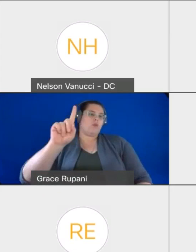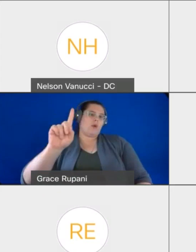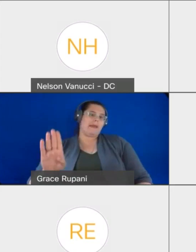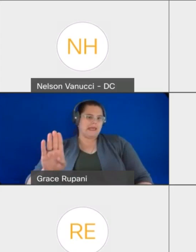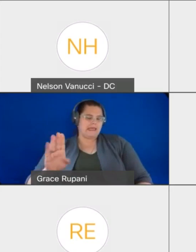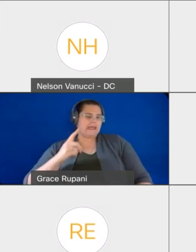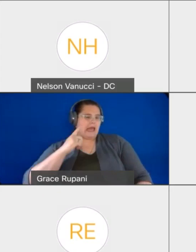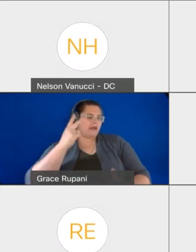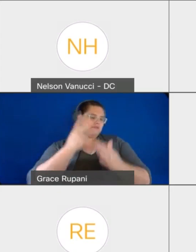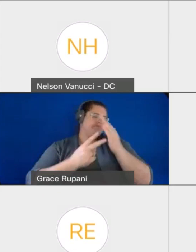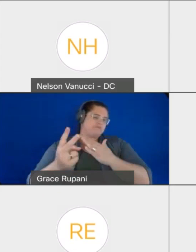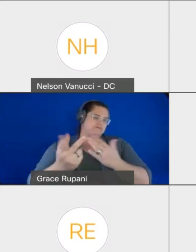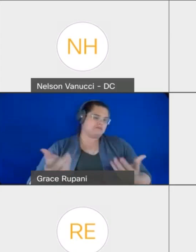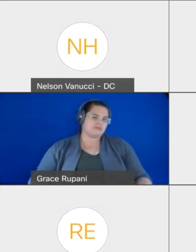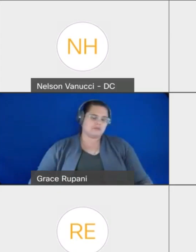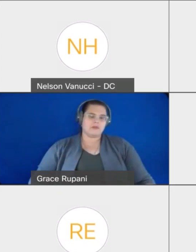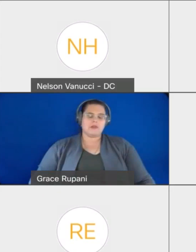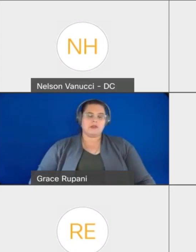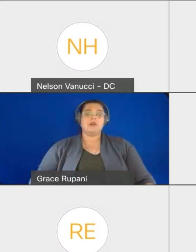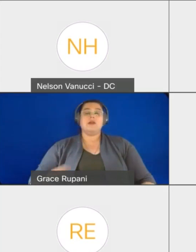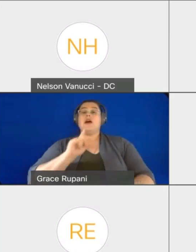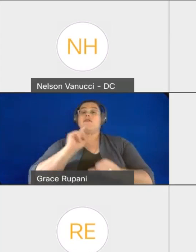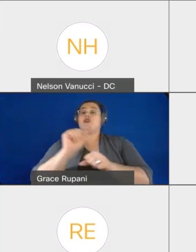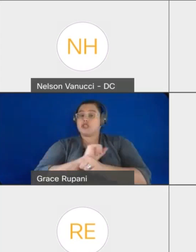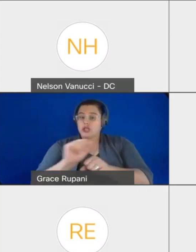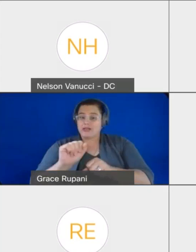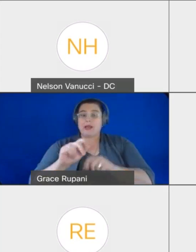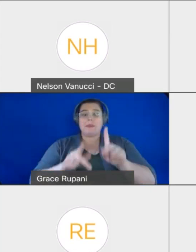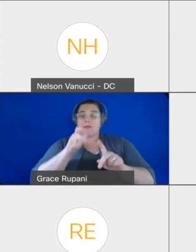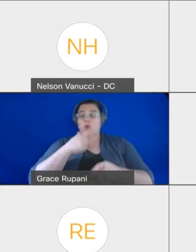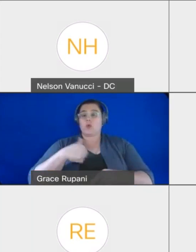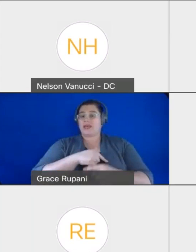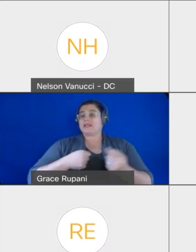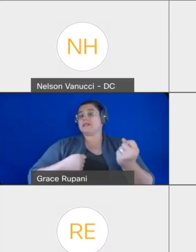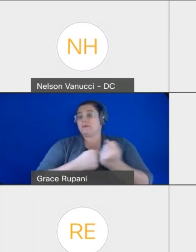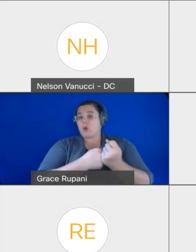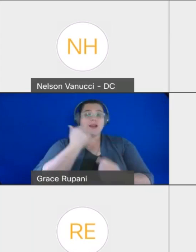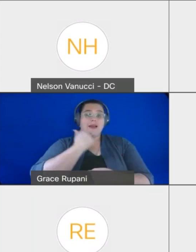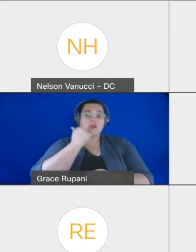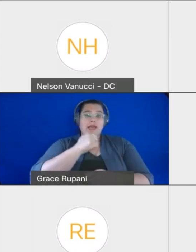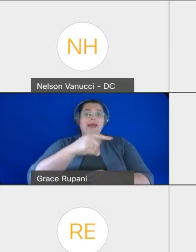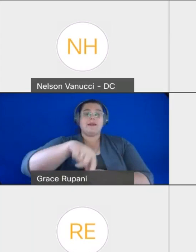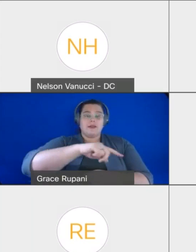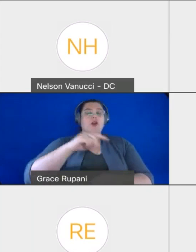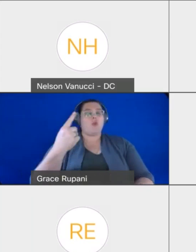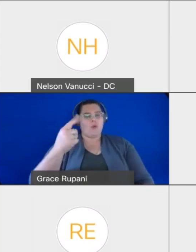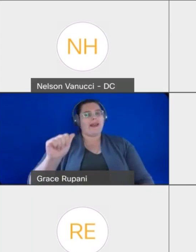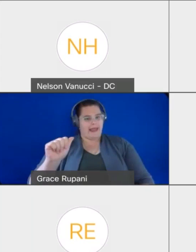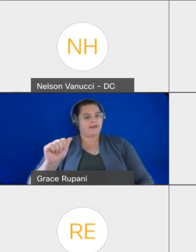I do know for certain that the people we support in ICFs and ResHabs are in 1A.